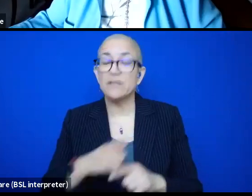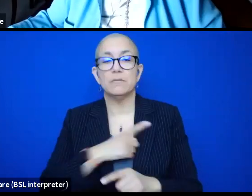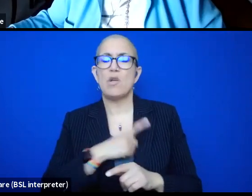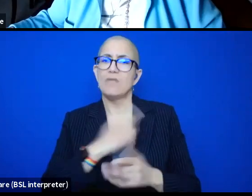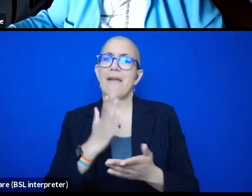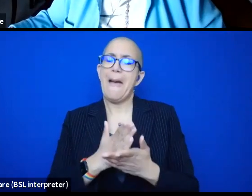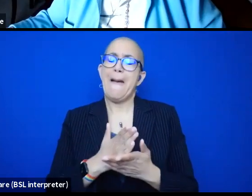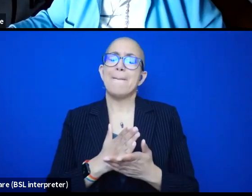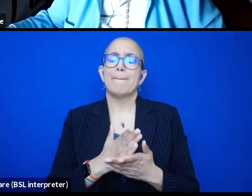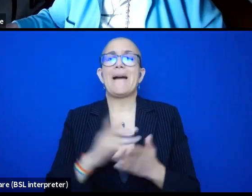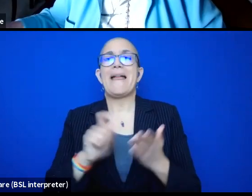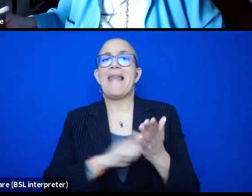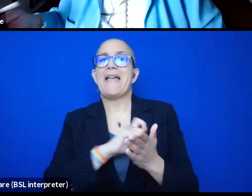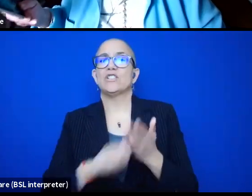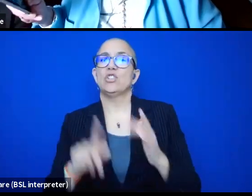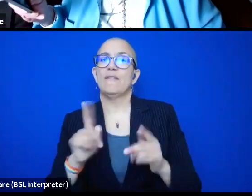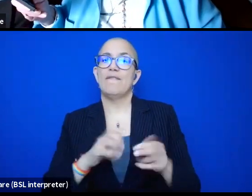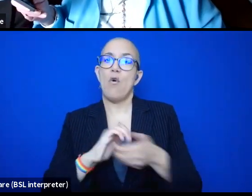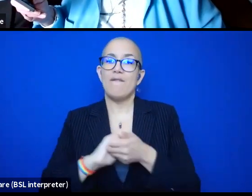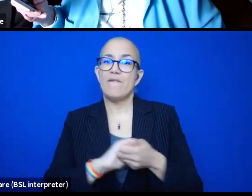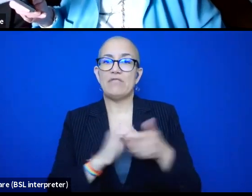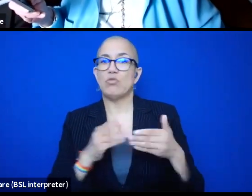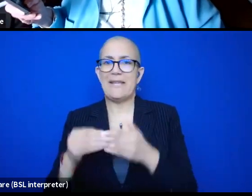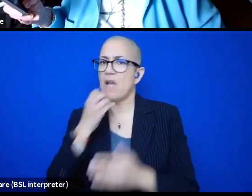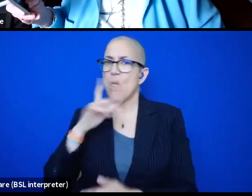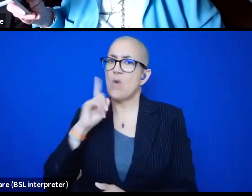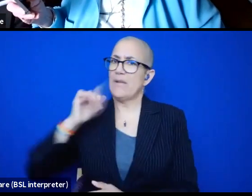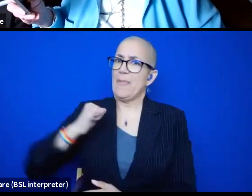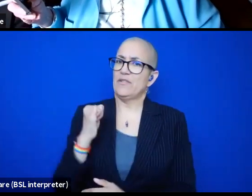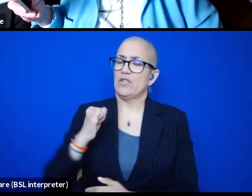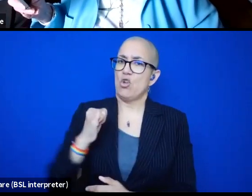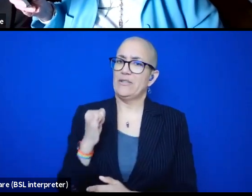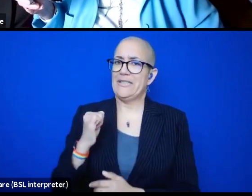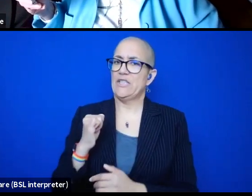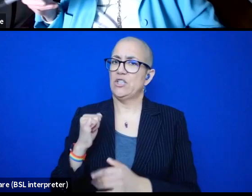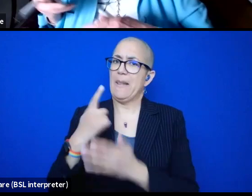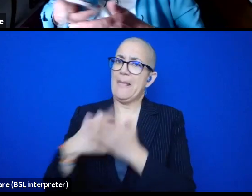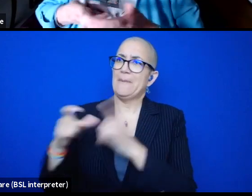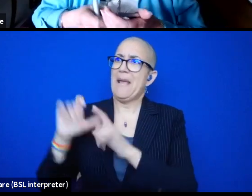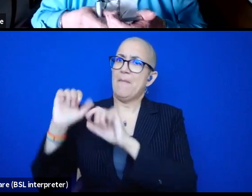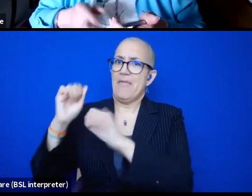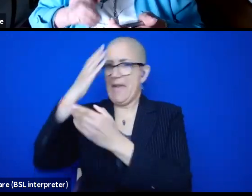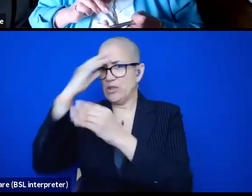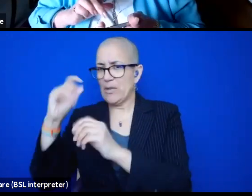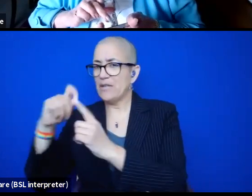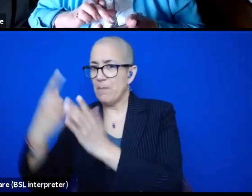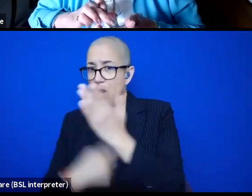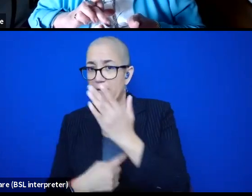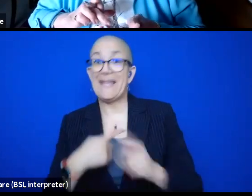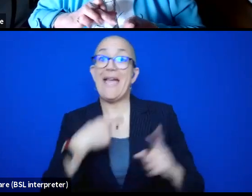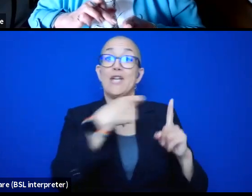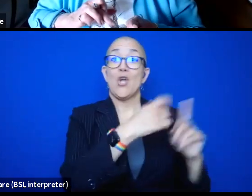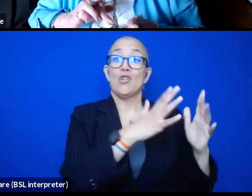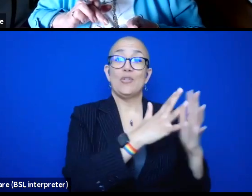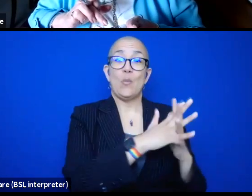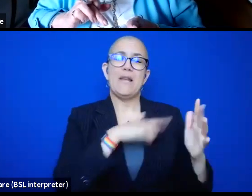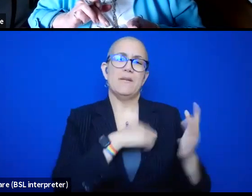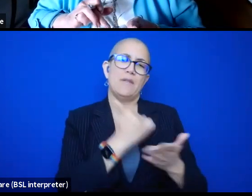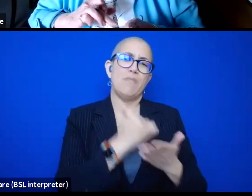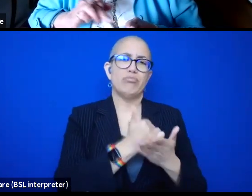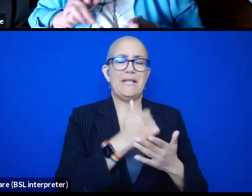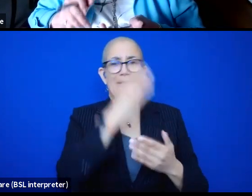federal leader, I won't tell the Scottish Liberal Democrats their education policy. And Kirsty Williams, our brilliant Welsh education minister, needs